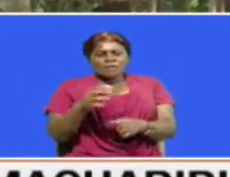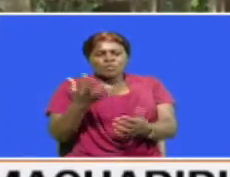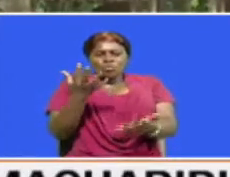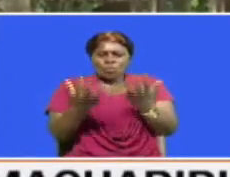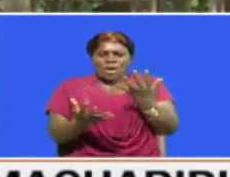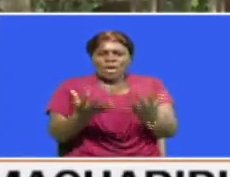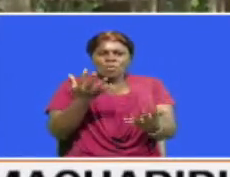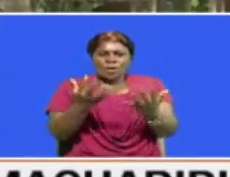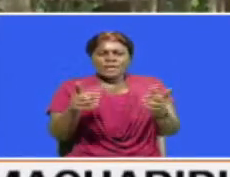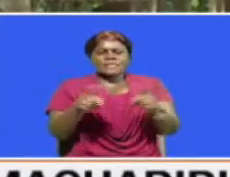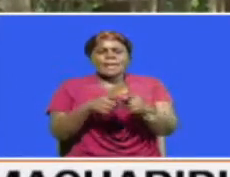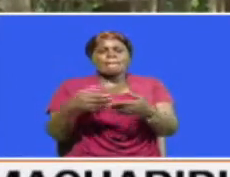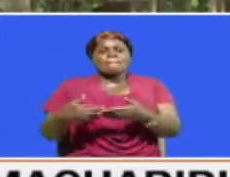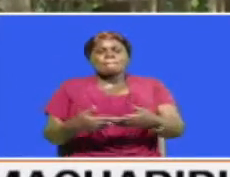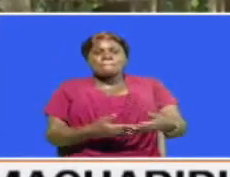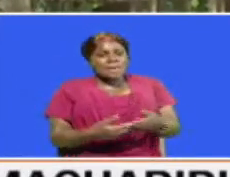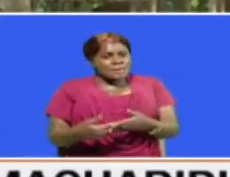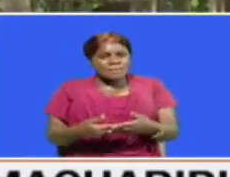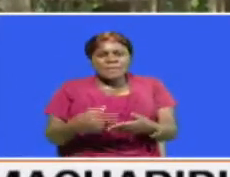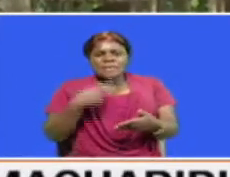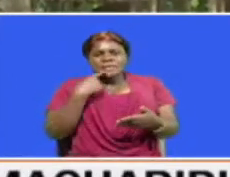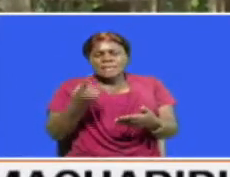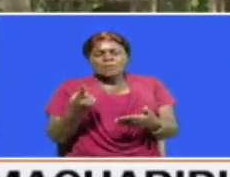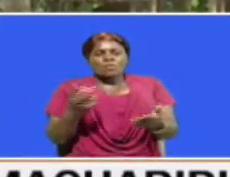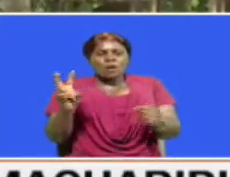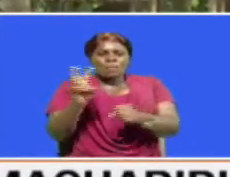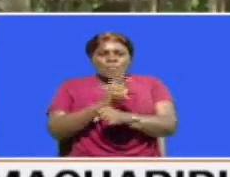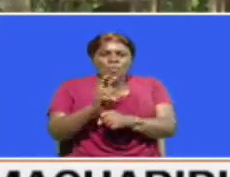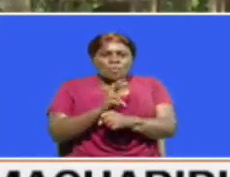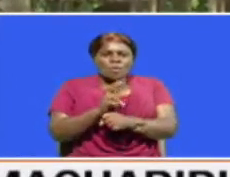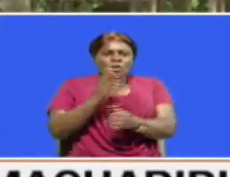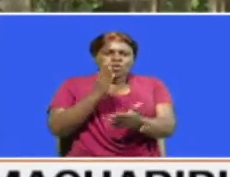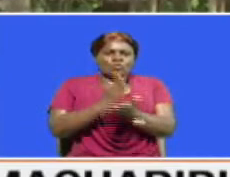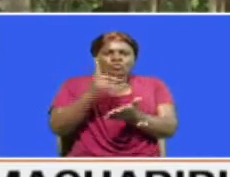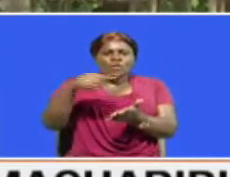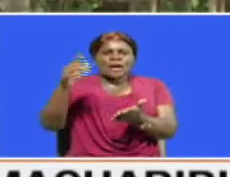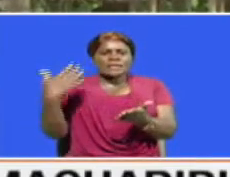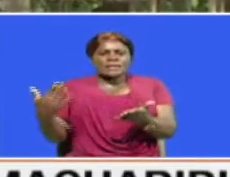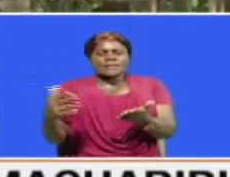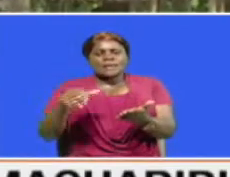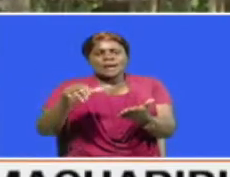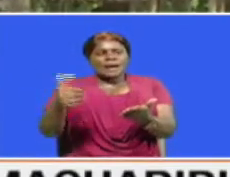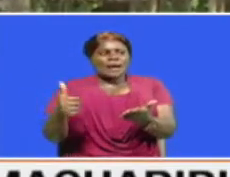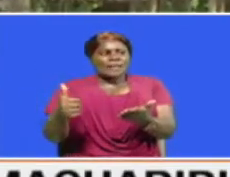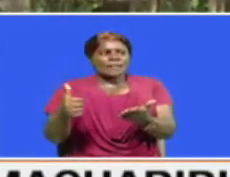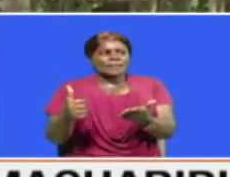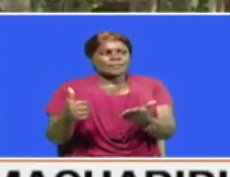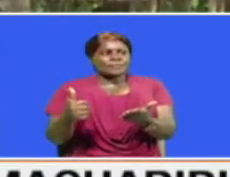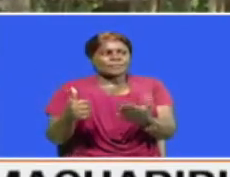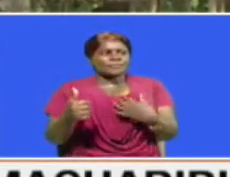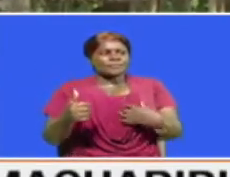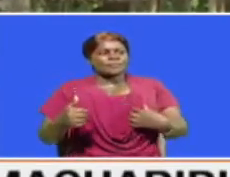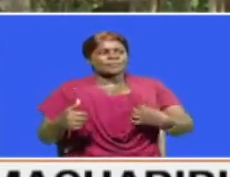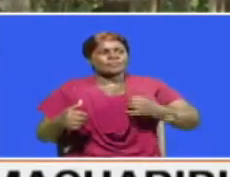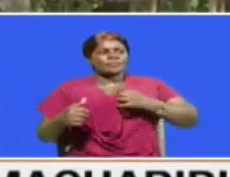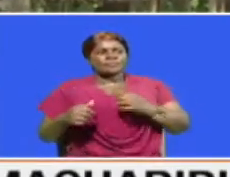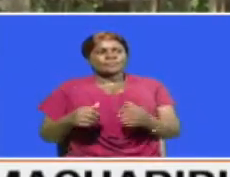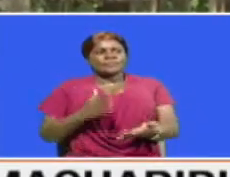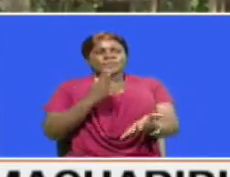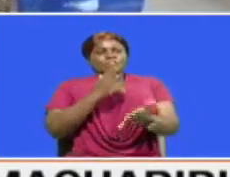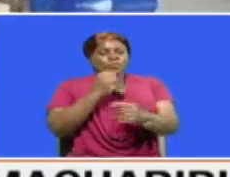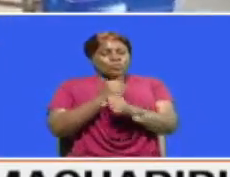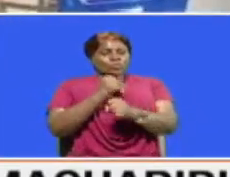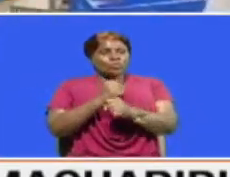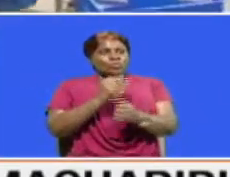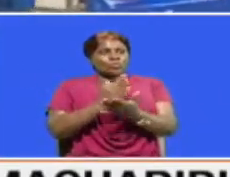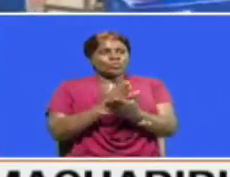them and, you know, return. It helps you monitor to know whether you're doing the right thing and the response from the feeds, whether it's actually